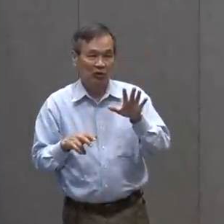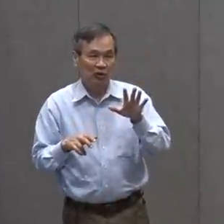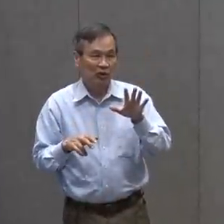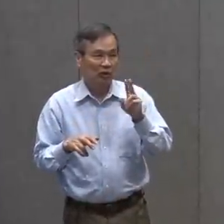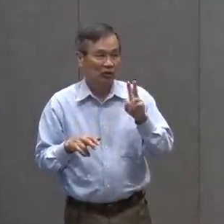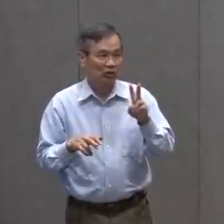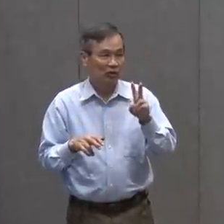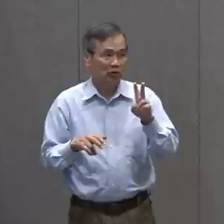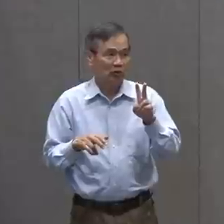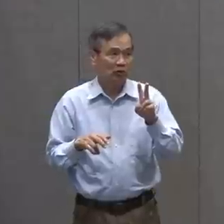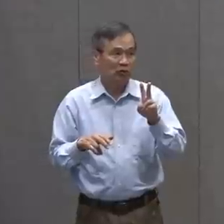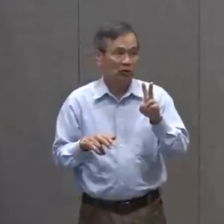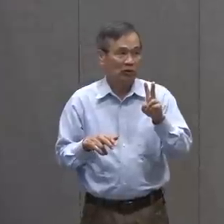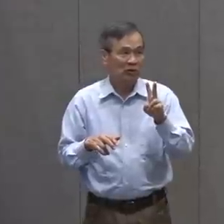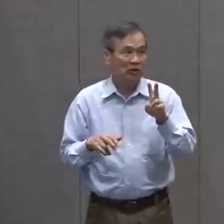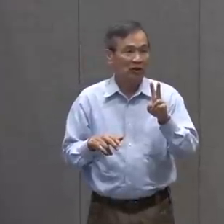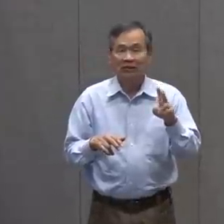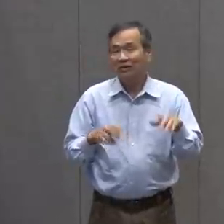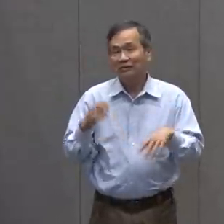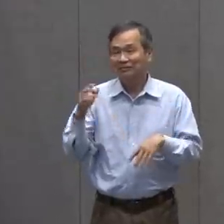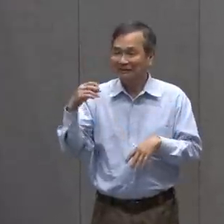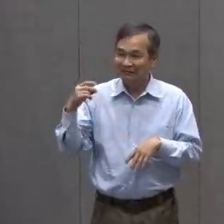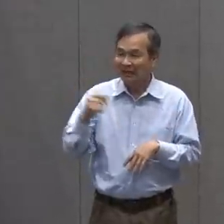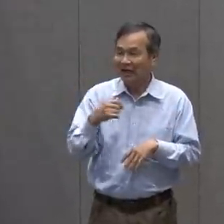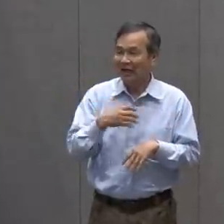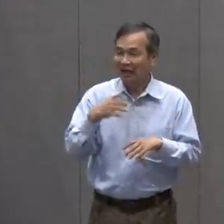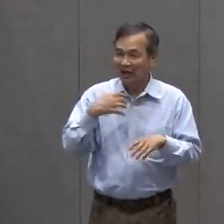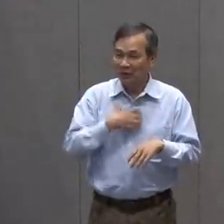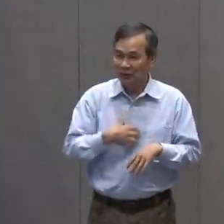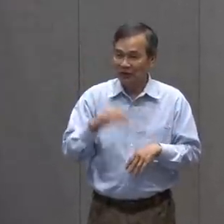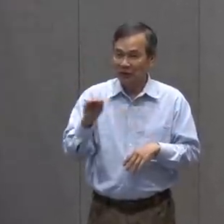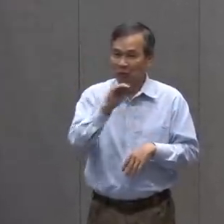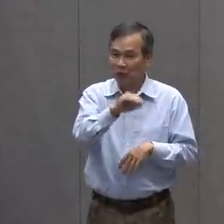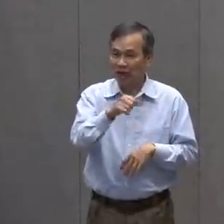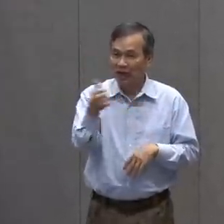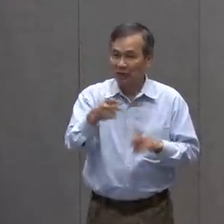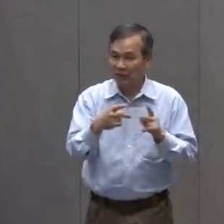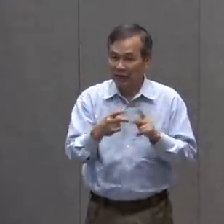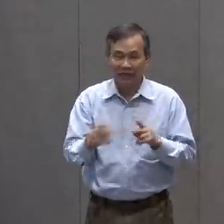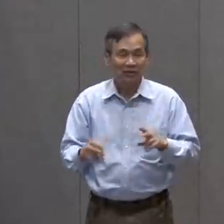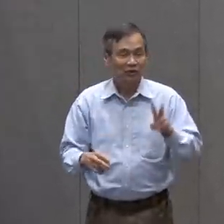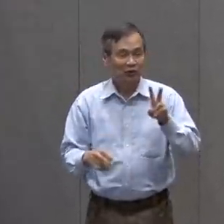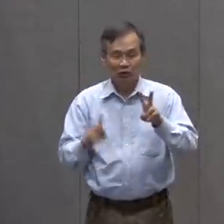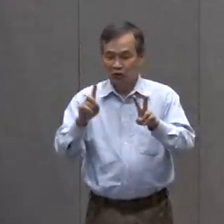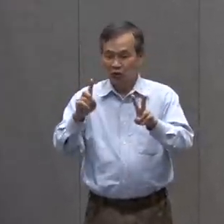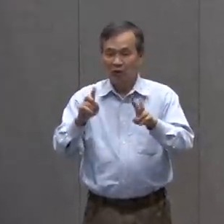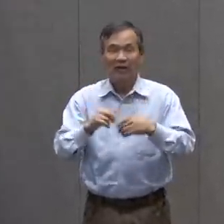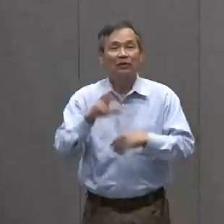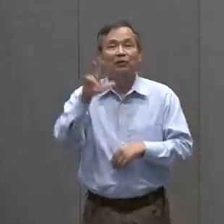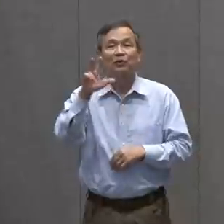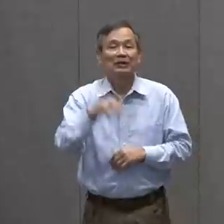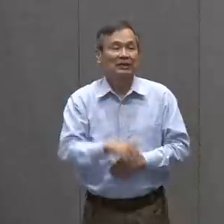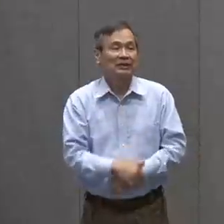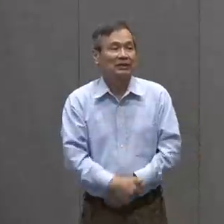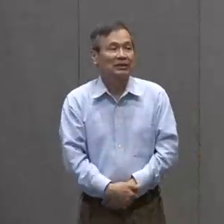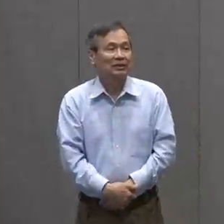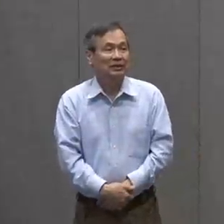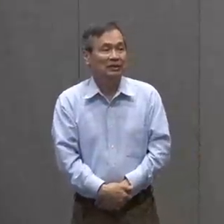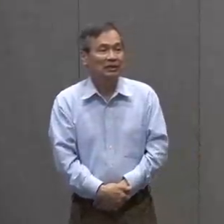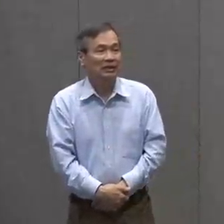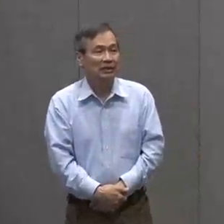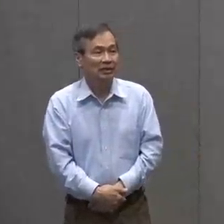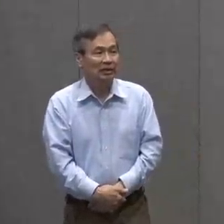I saw a better move. Darn it. I have a 2 and a 1, which is 3. Oh, my.